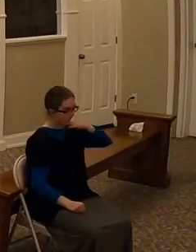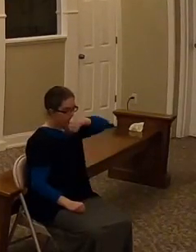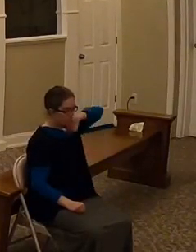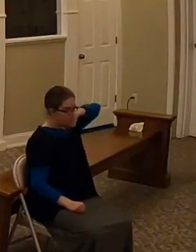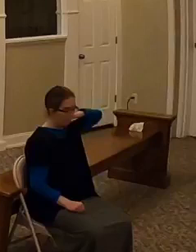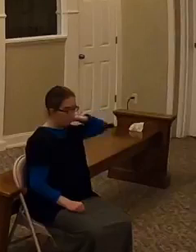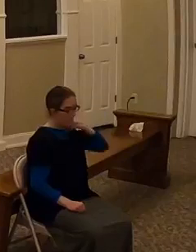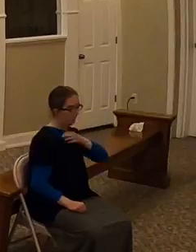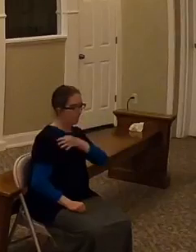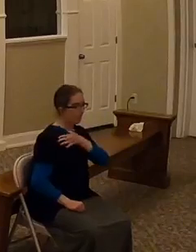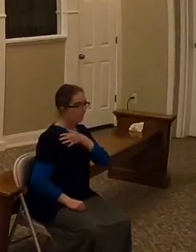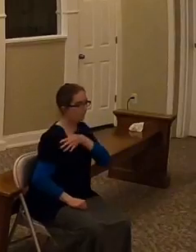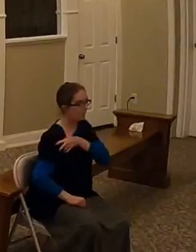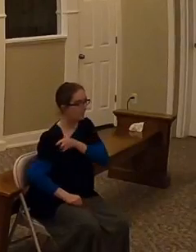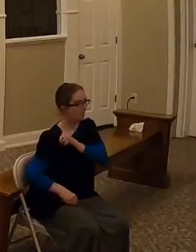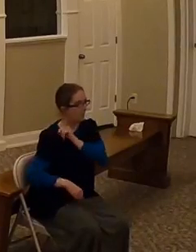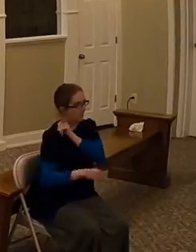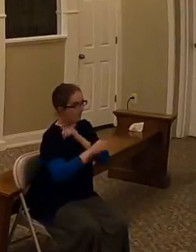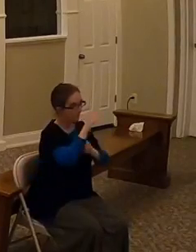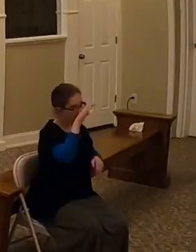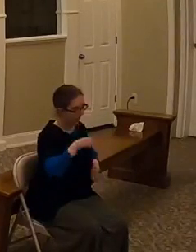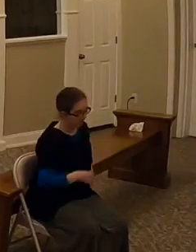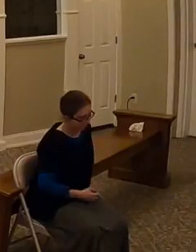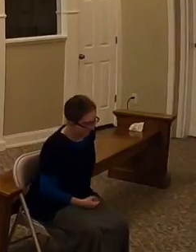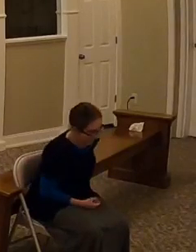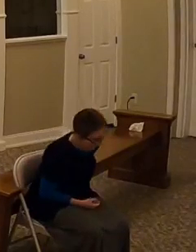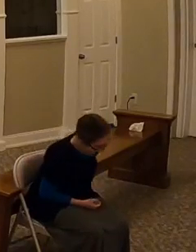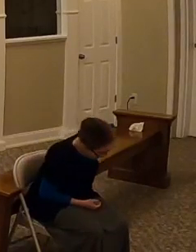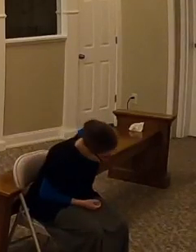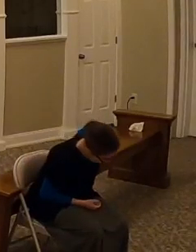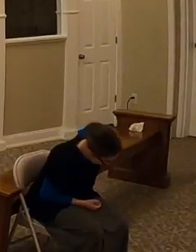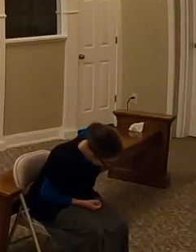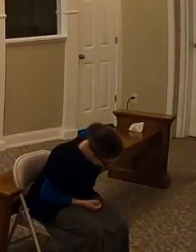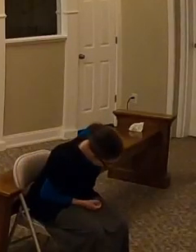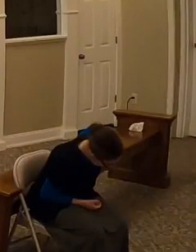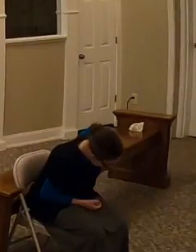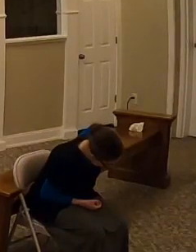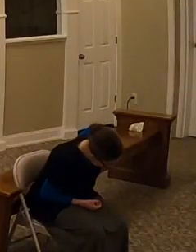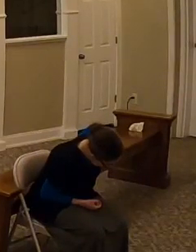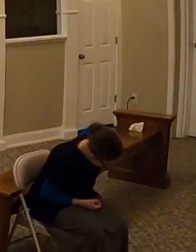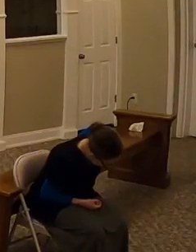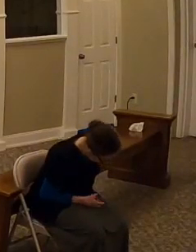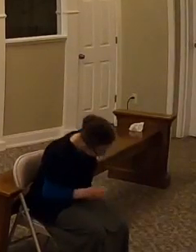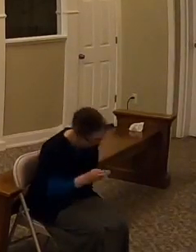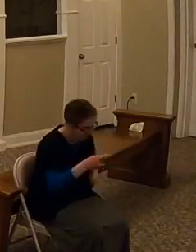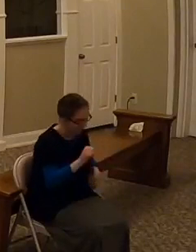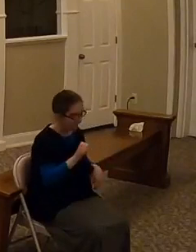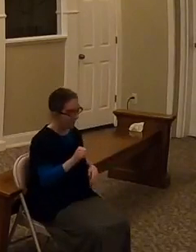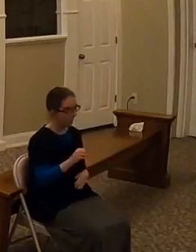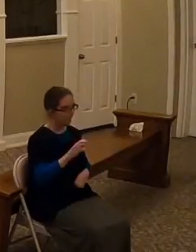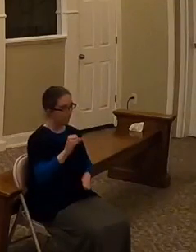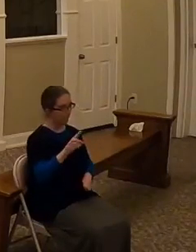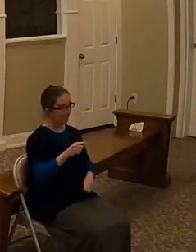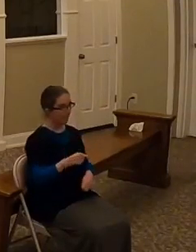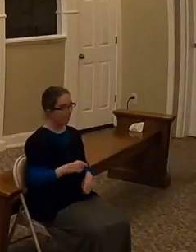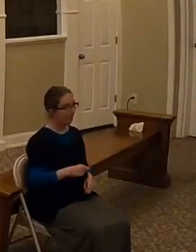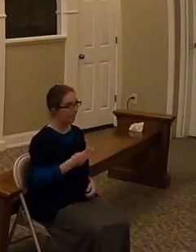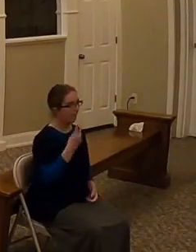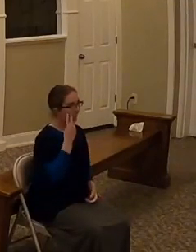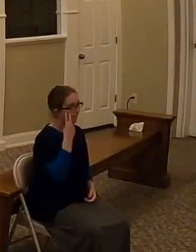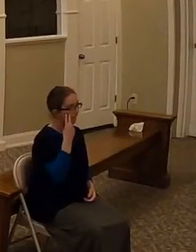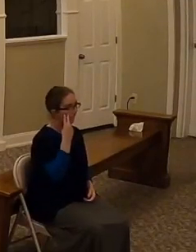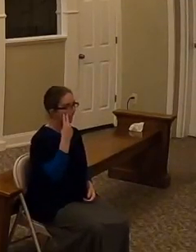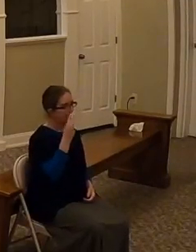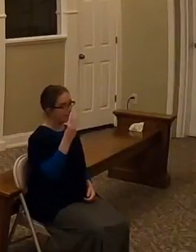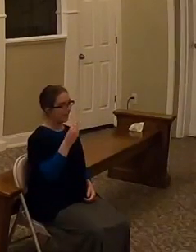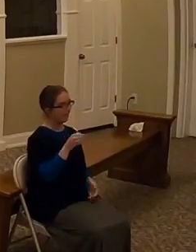Obviously, he had never been trained in the fine art of using a sextant. Because Christopher Columbus is looking for a new route to India and ends up in